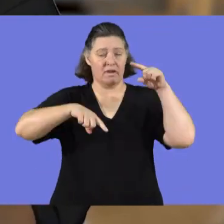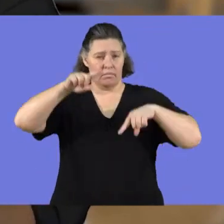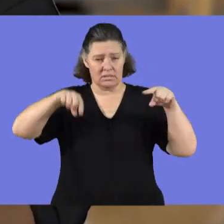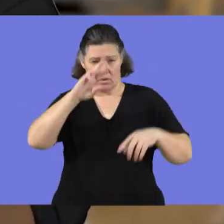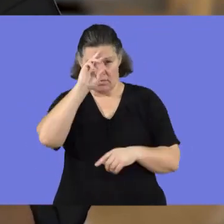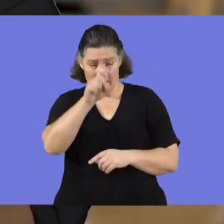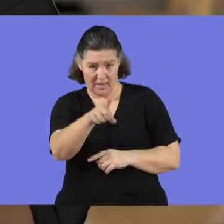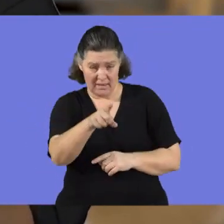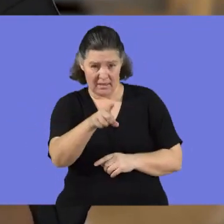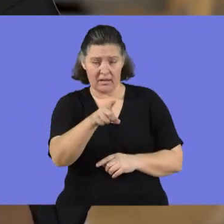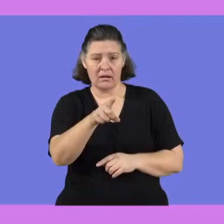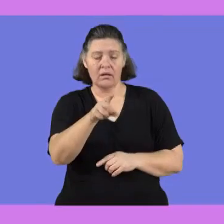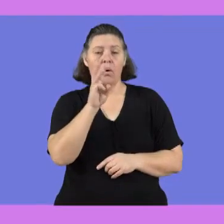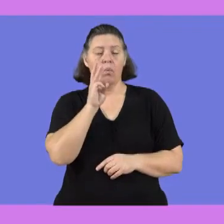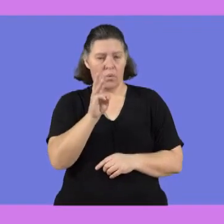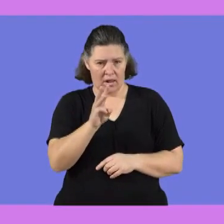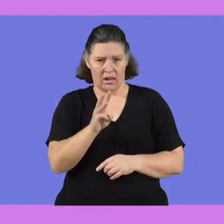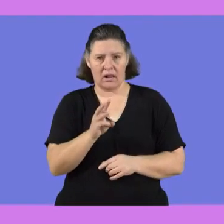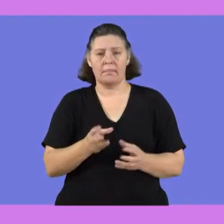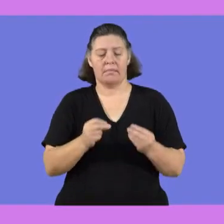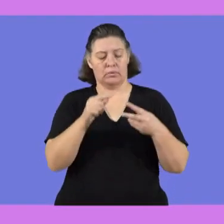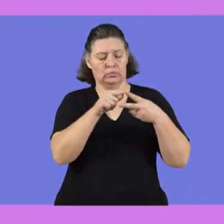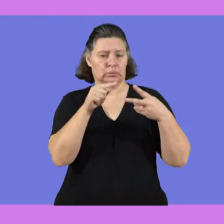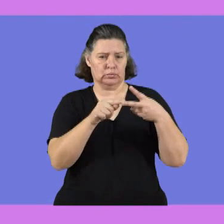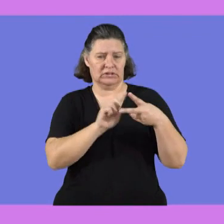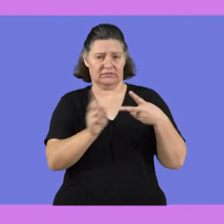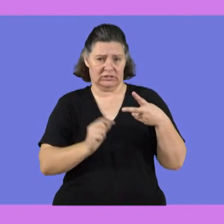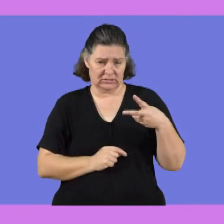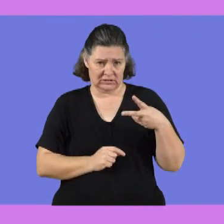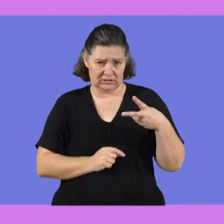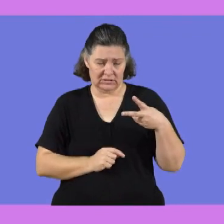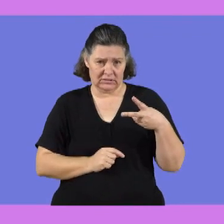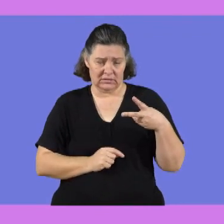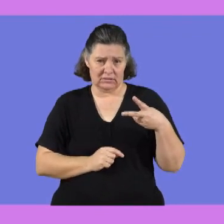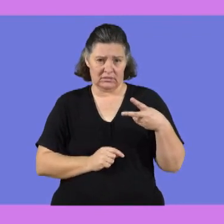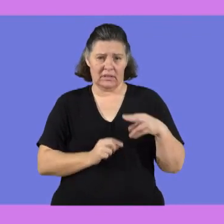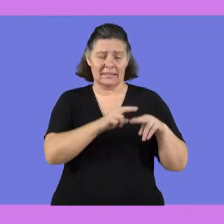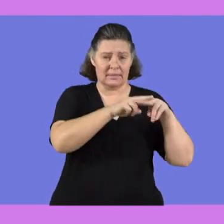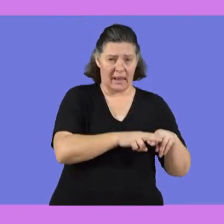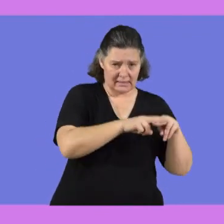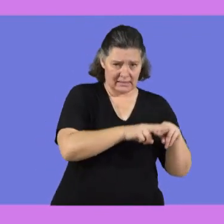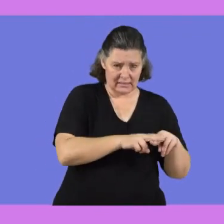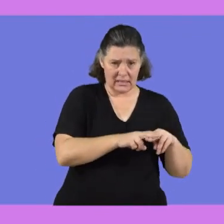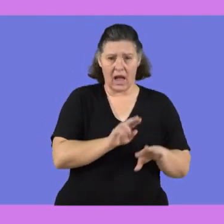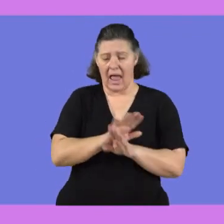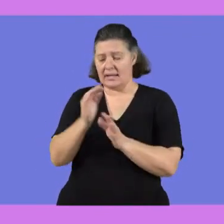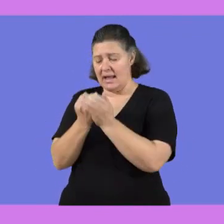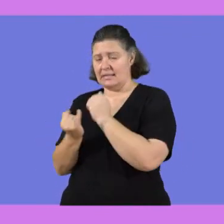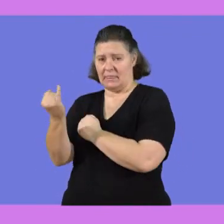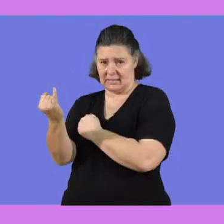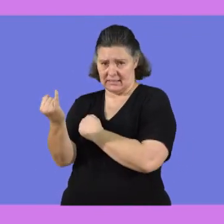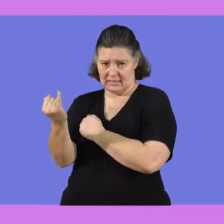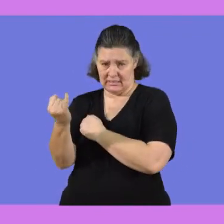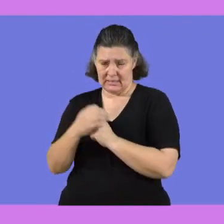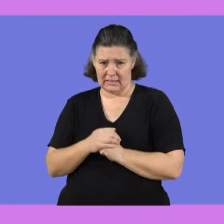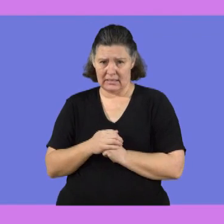but basically, in terms of the variables, remember, we are going to have the two types of variables, which are